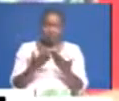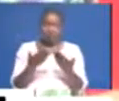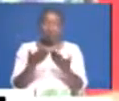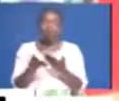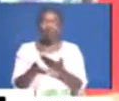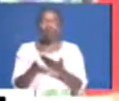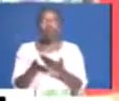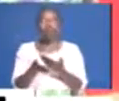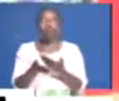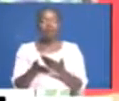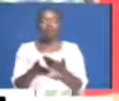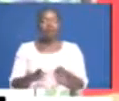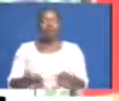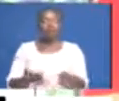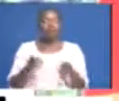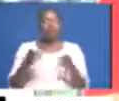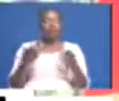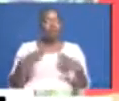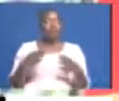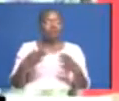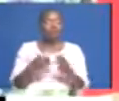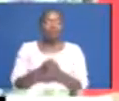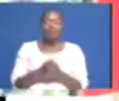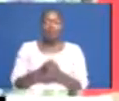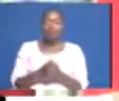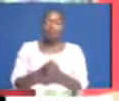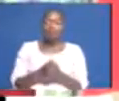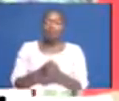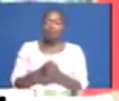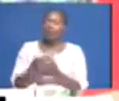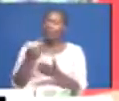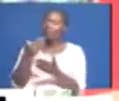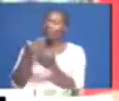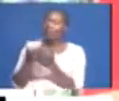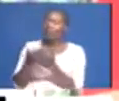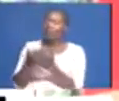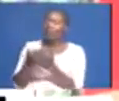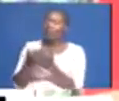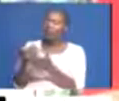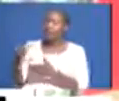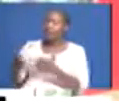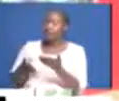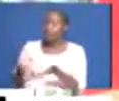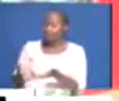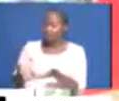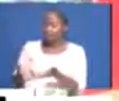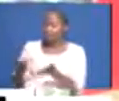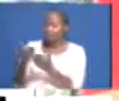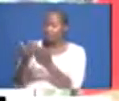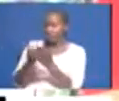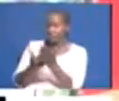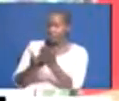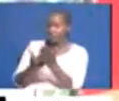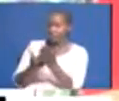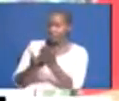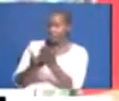Living Legends. Thank you, Fayash. I'm glad to be here, the program of The Living